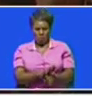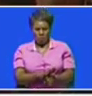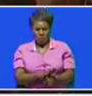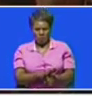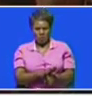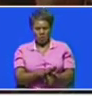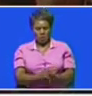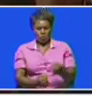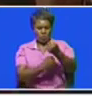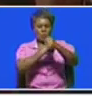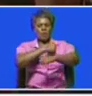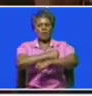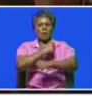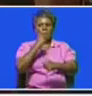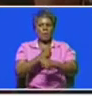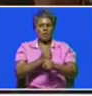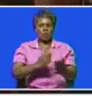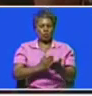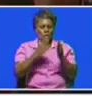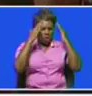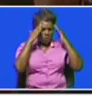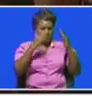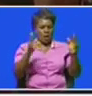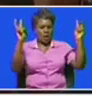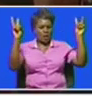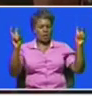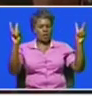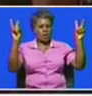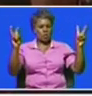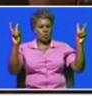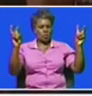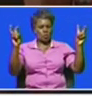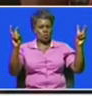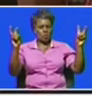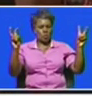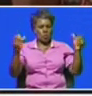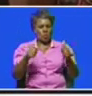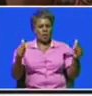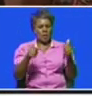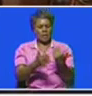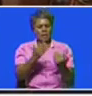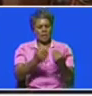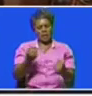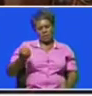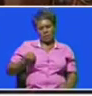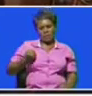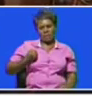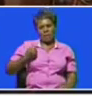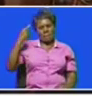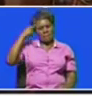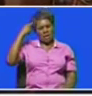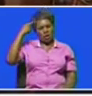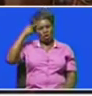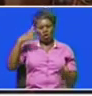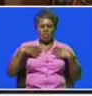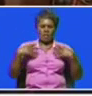the school, is to make sure we pay attention to issues such as the well-being of our girls, their mental health,